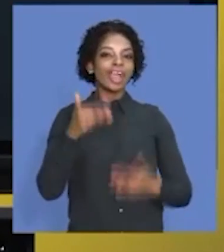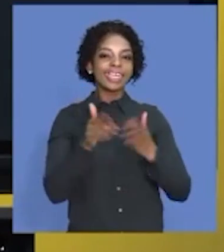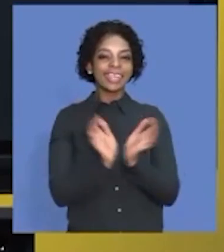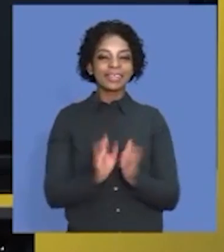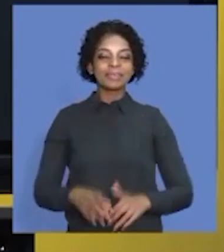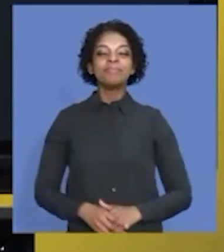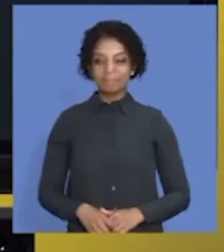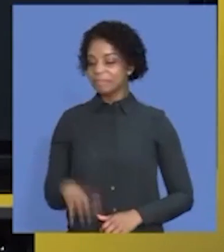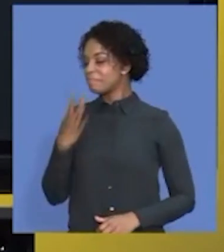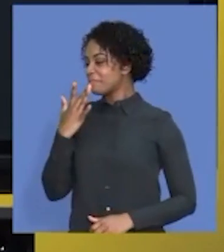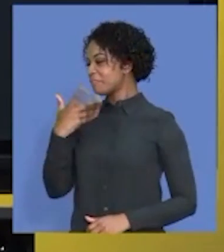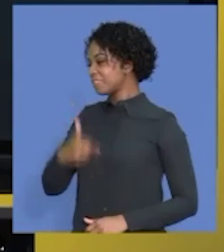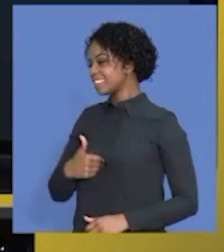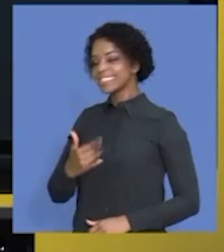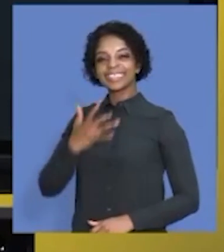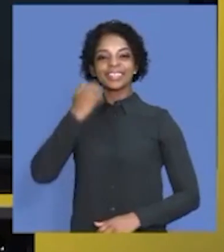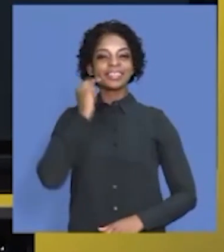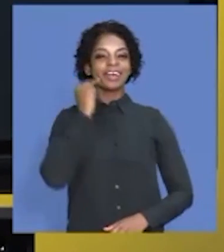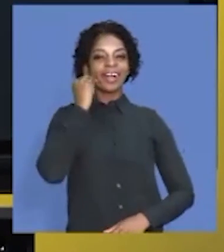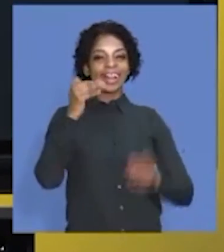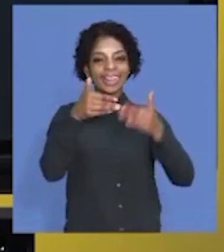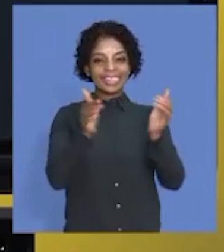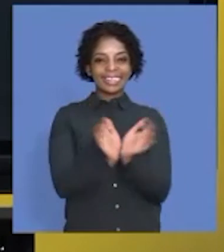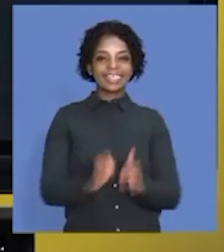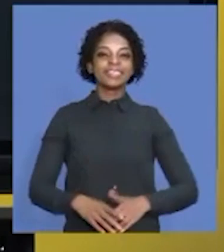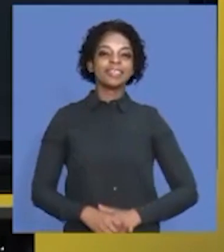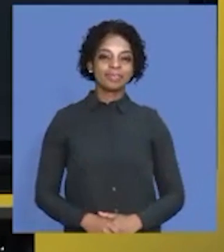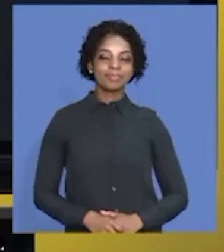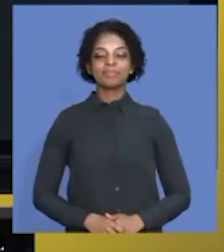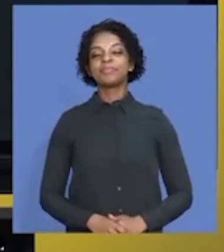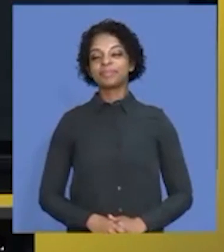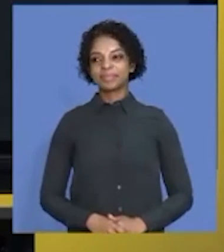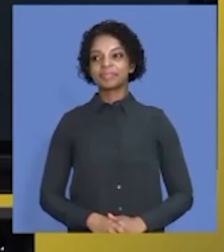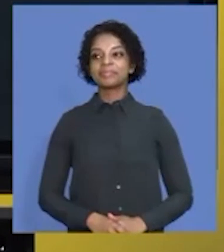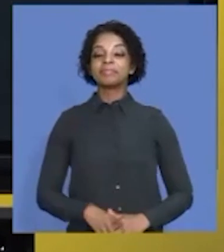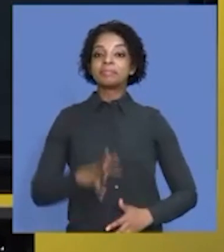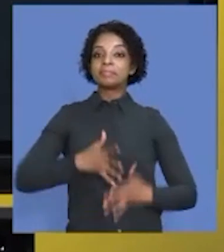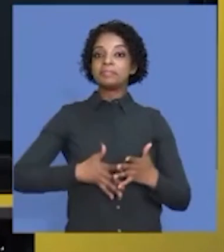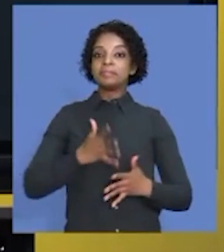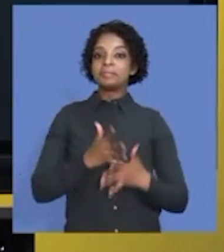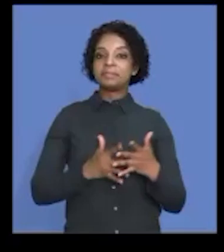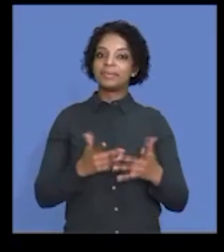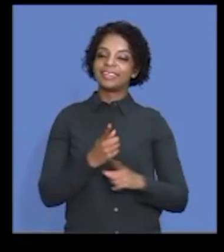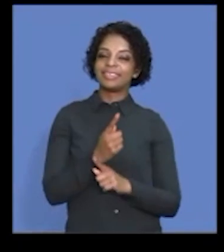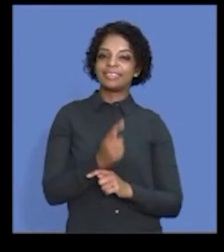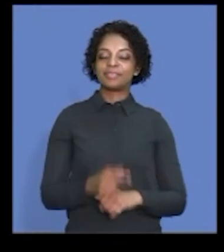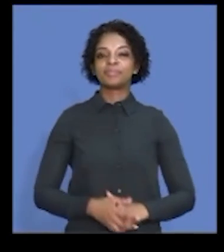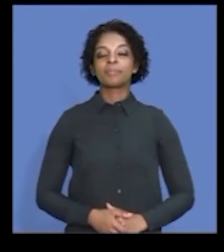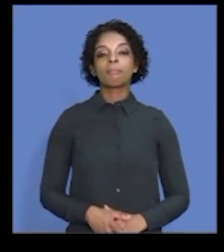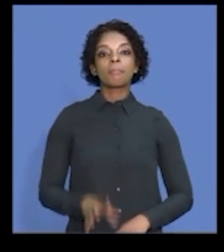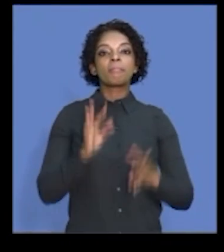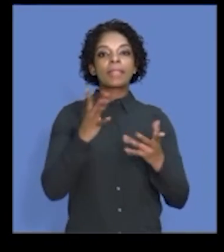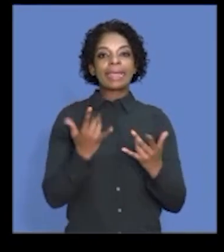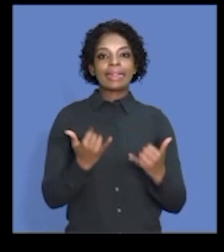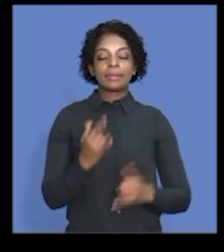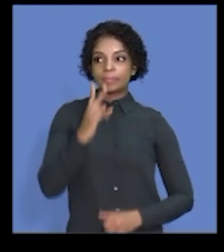cake. Luni, you see my favorite? Chocolate cake. Right. Okay, guys, Here goes. We're looking at